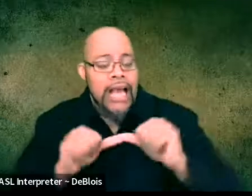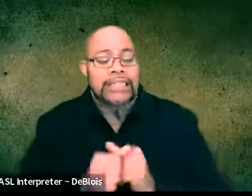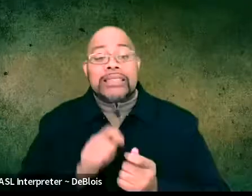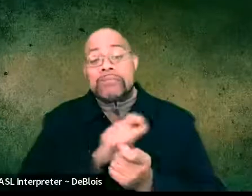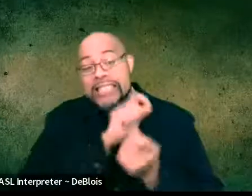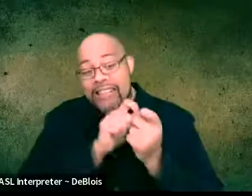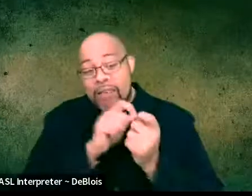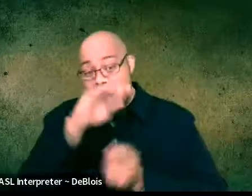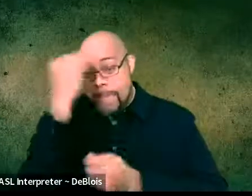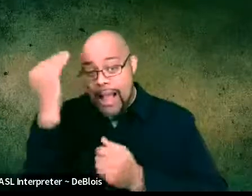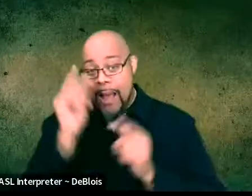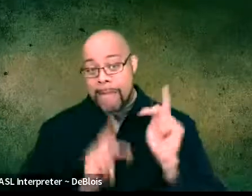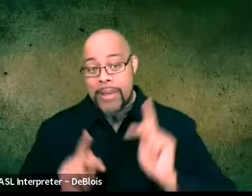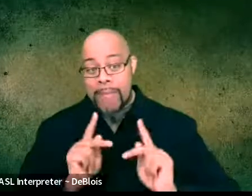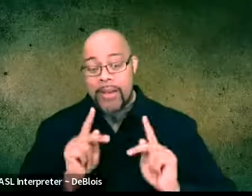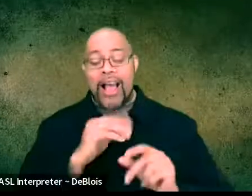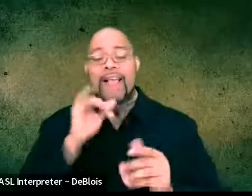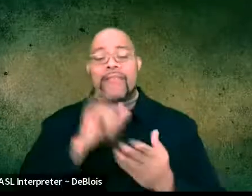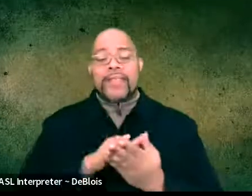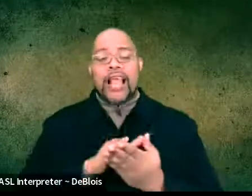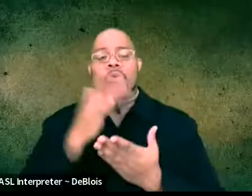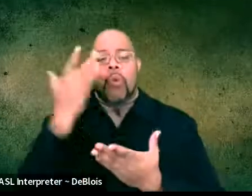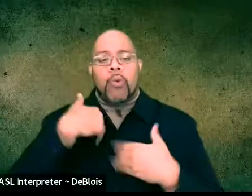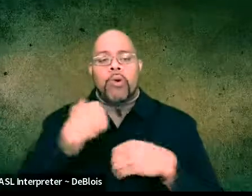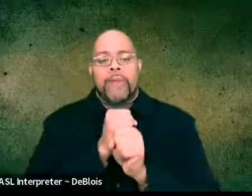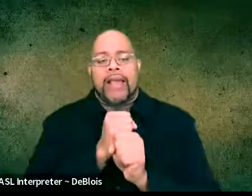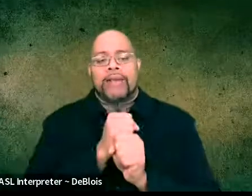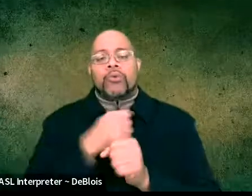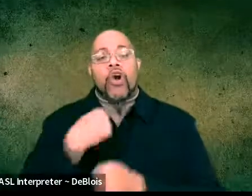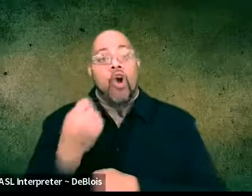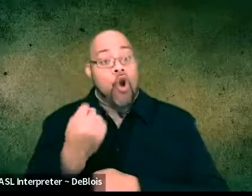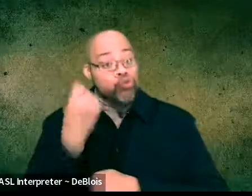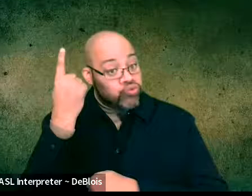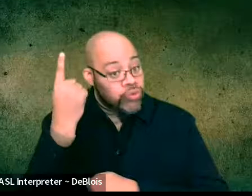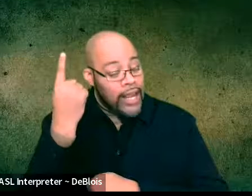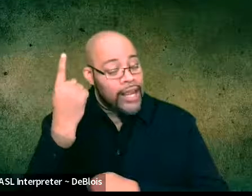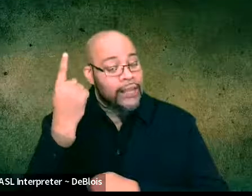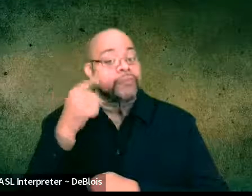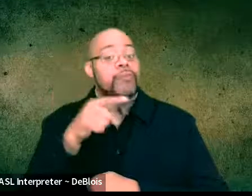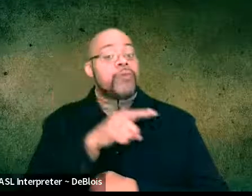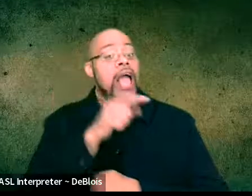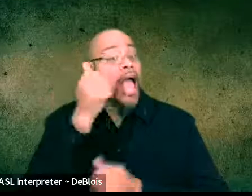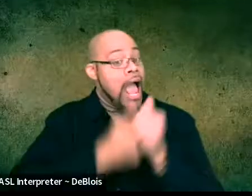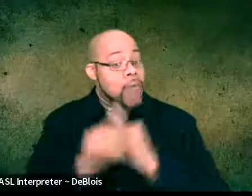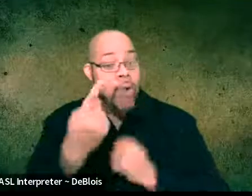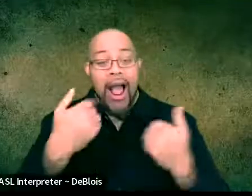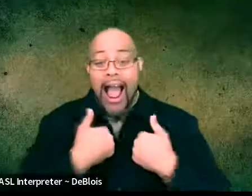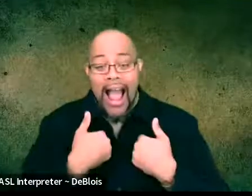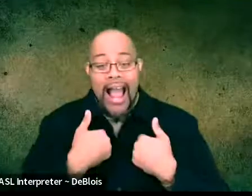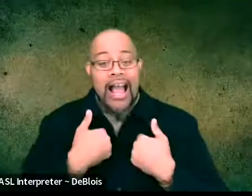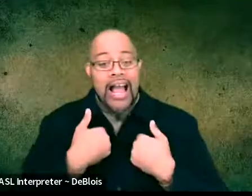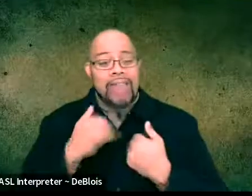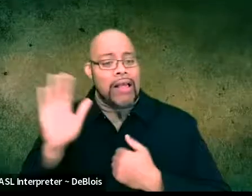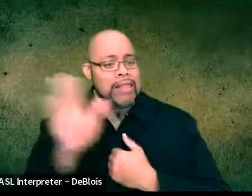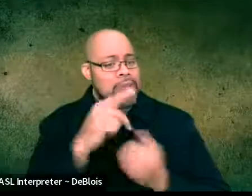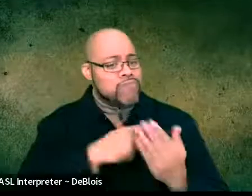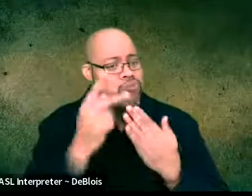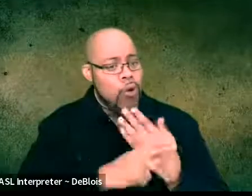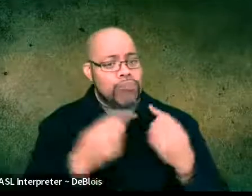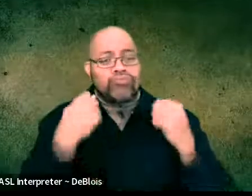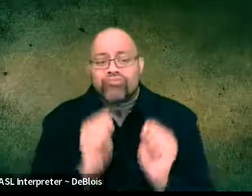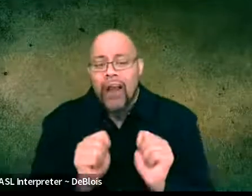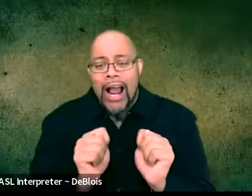specifically for Black people. And that's why we were created. So we understand everybody has their initiatives that they're